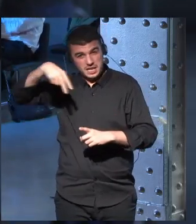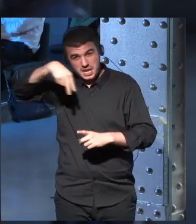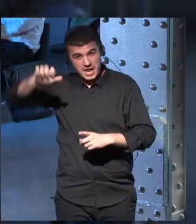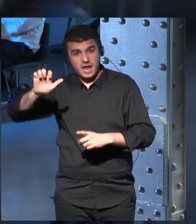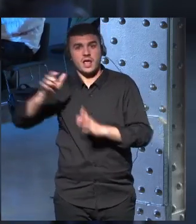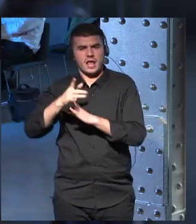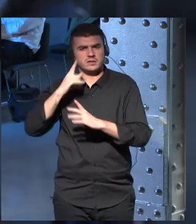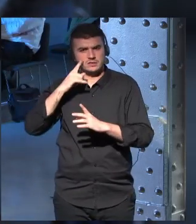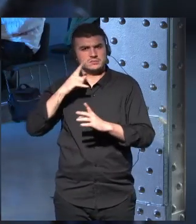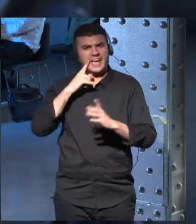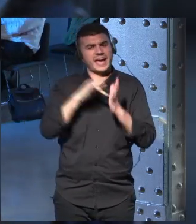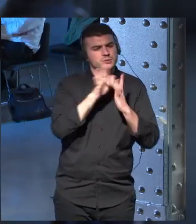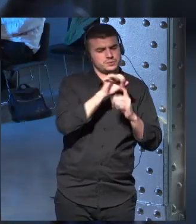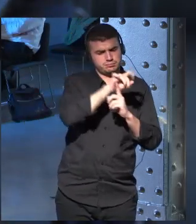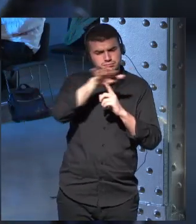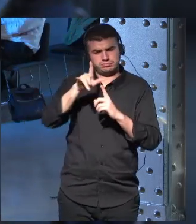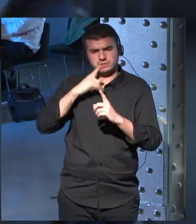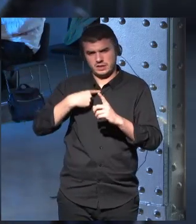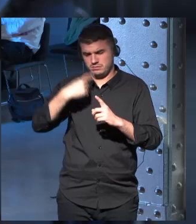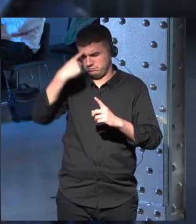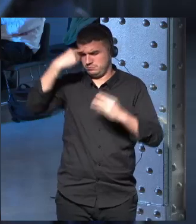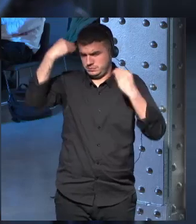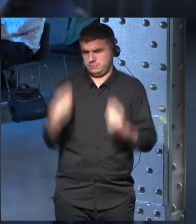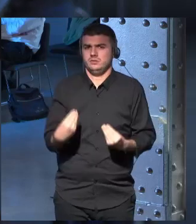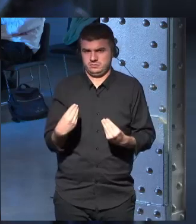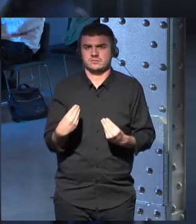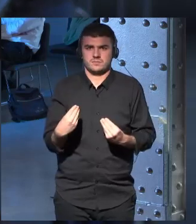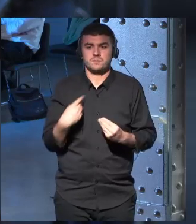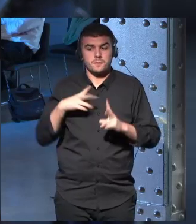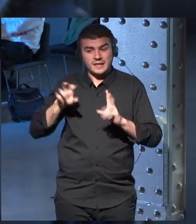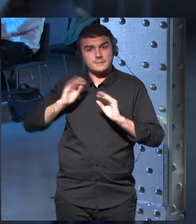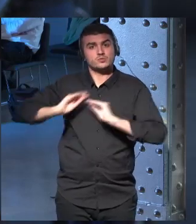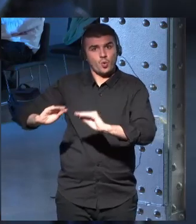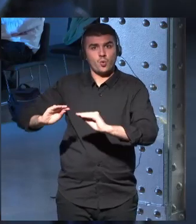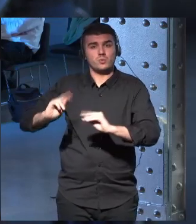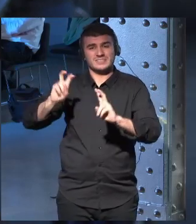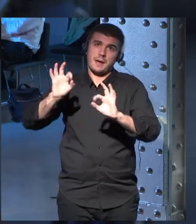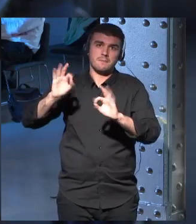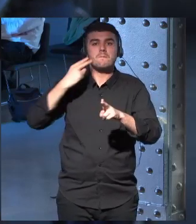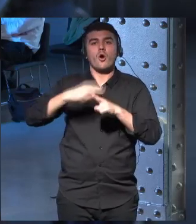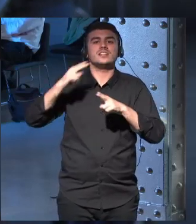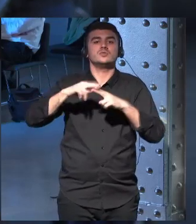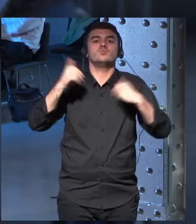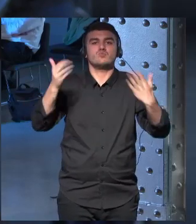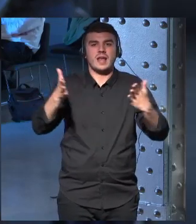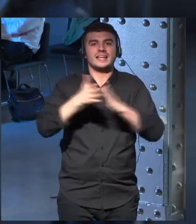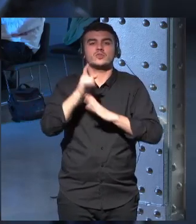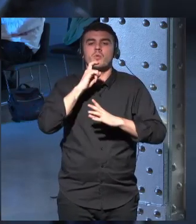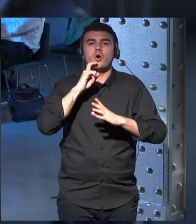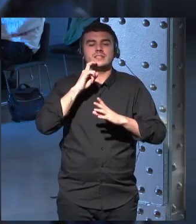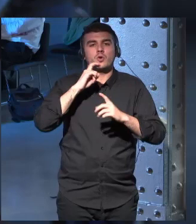Jesus. And Girard's great political theme was that the cycle of violence and counter-violence in human